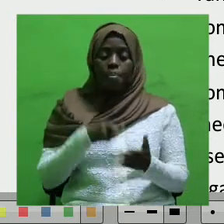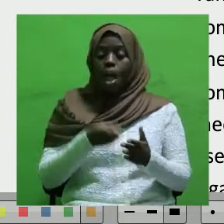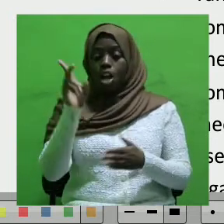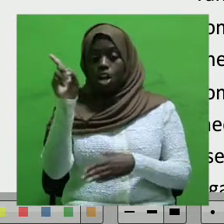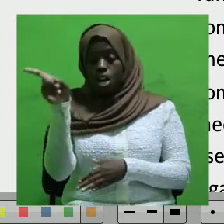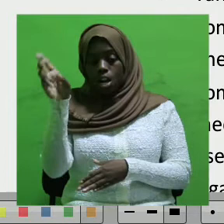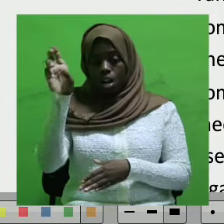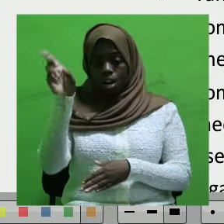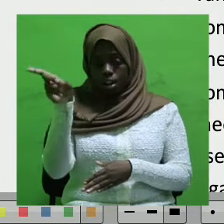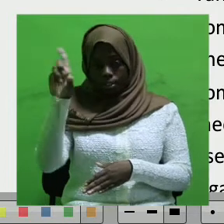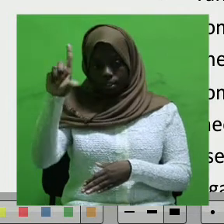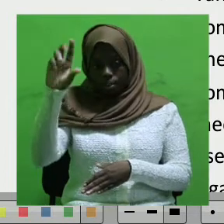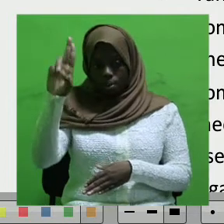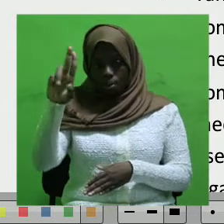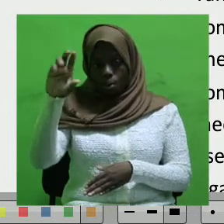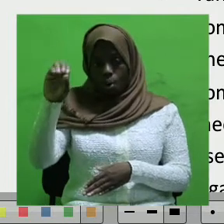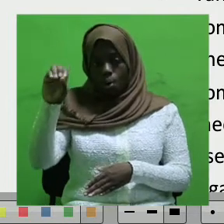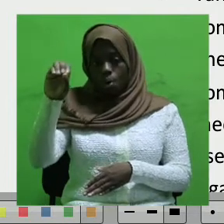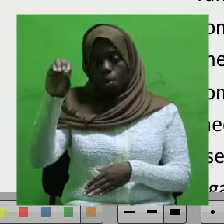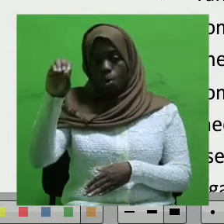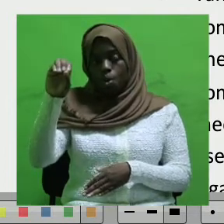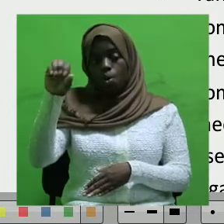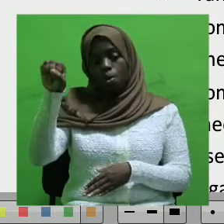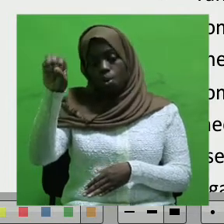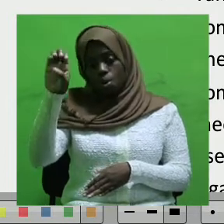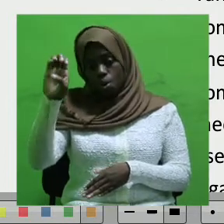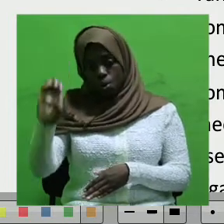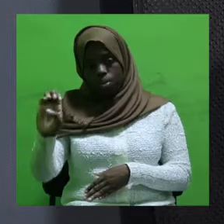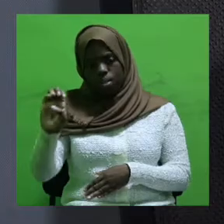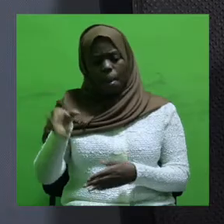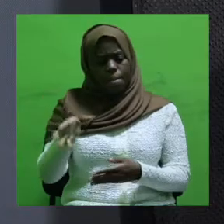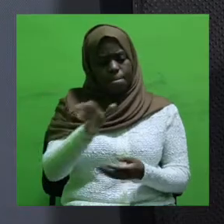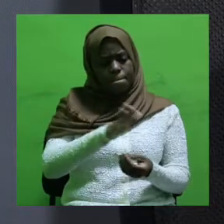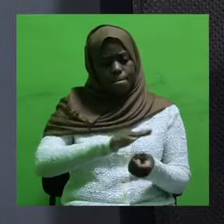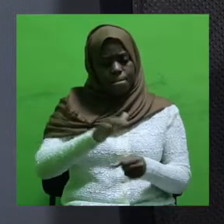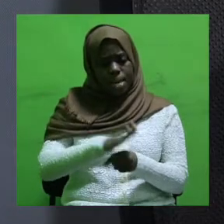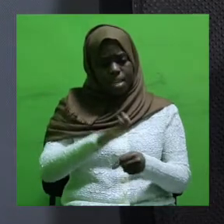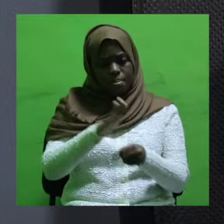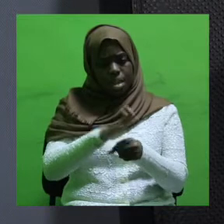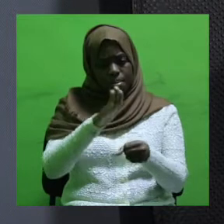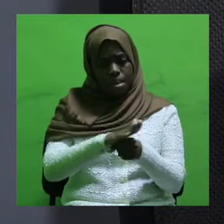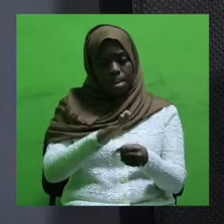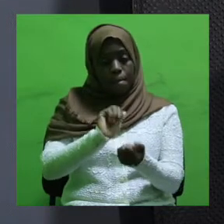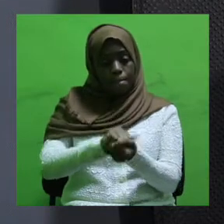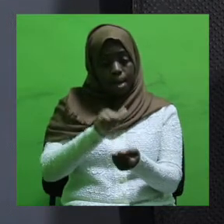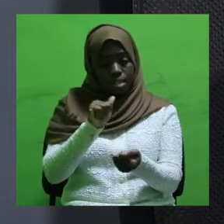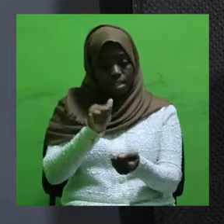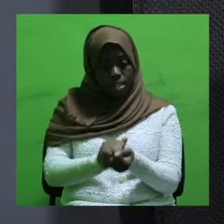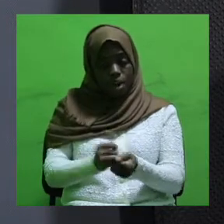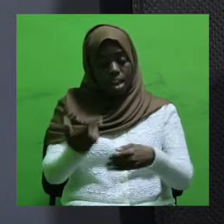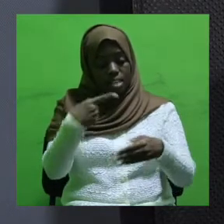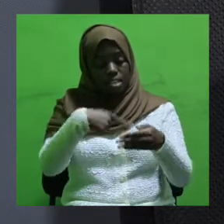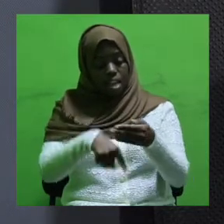these can be amino acids. So many materials are then selectively reabsorbed inside